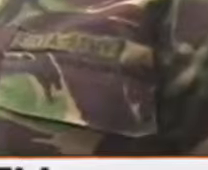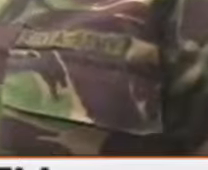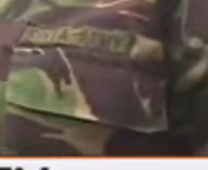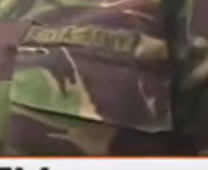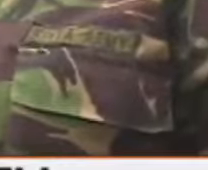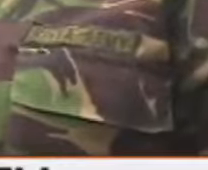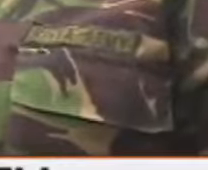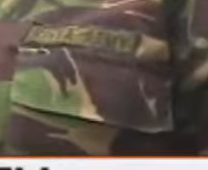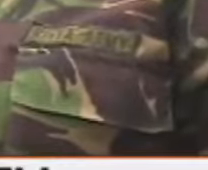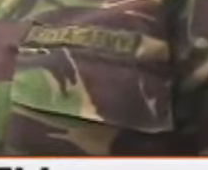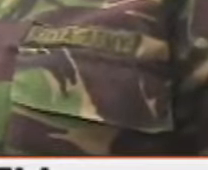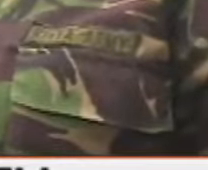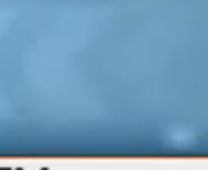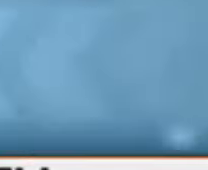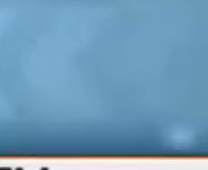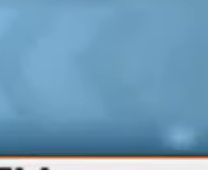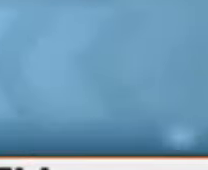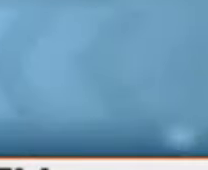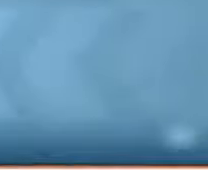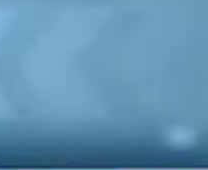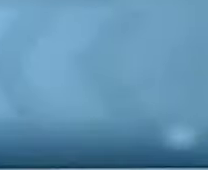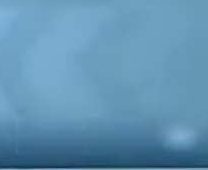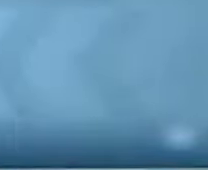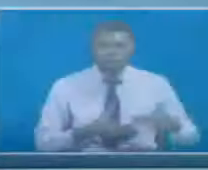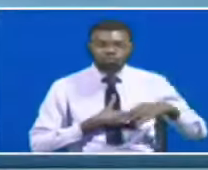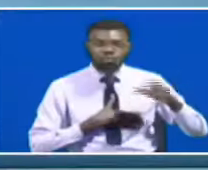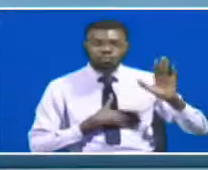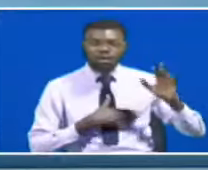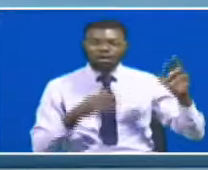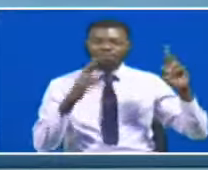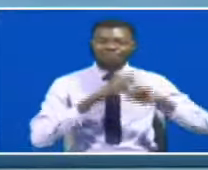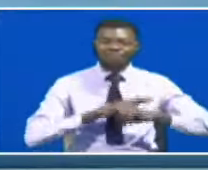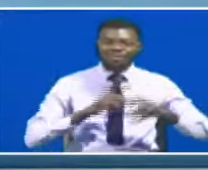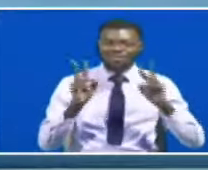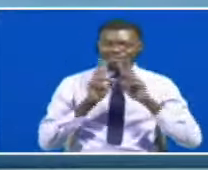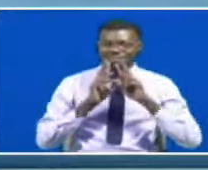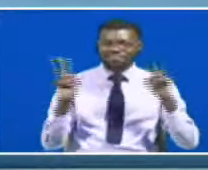May her soul rest in eternal peace. The chairperson.